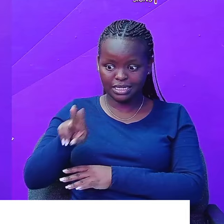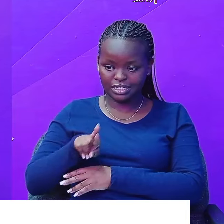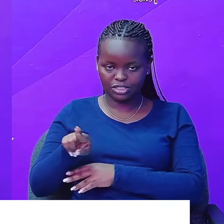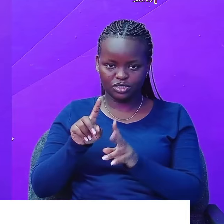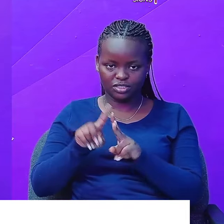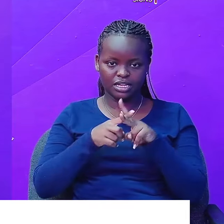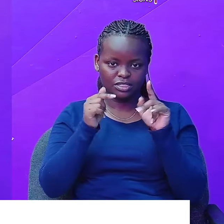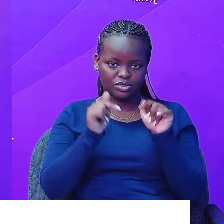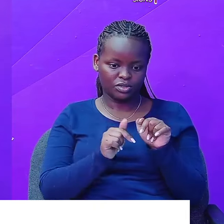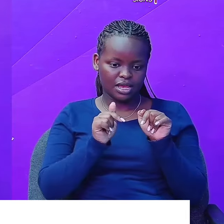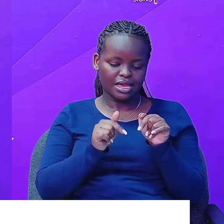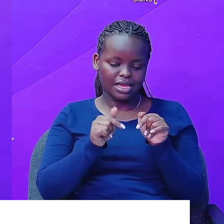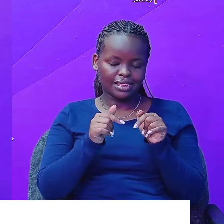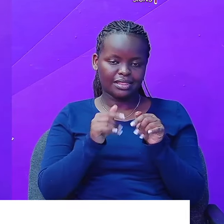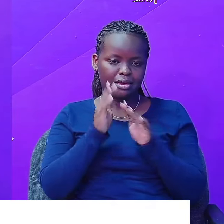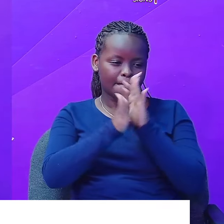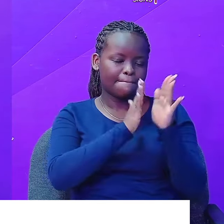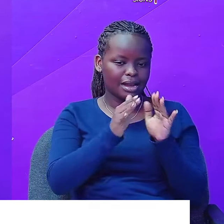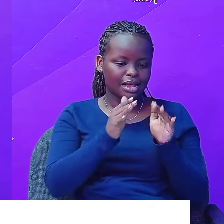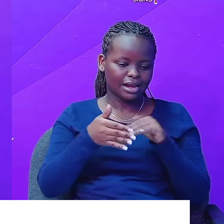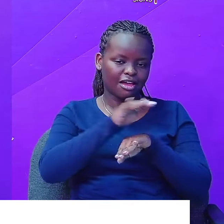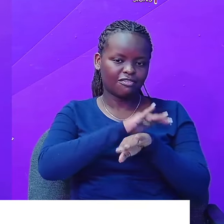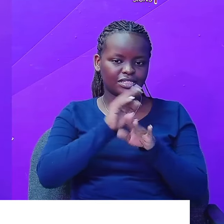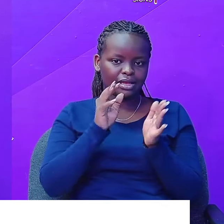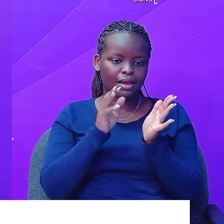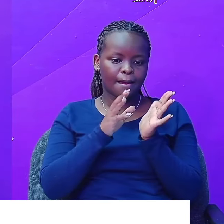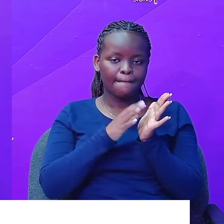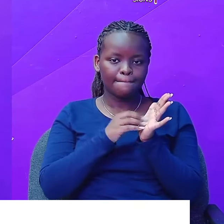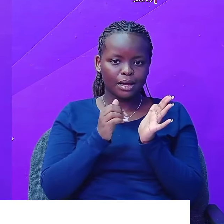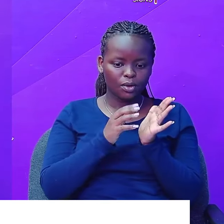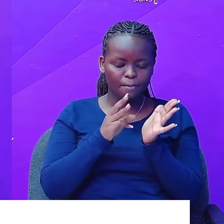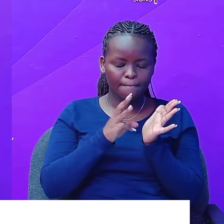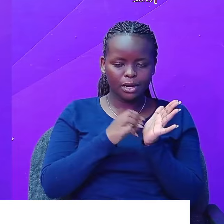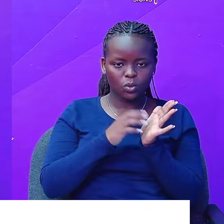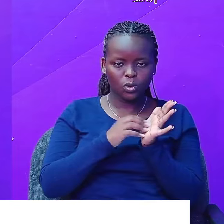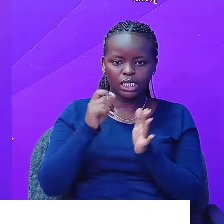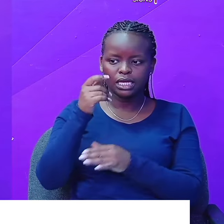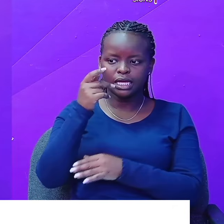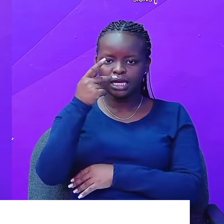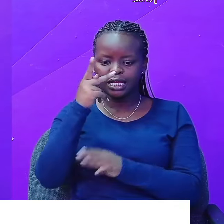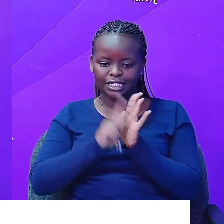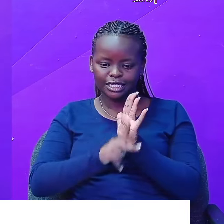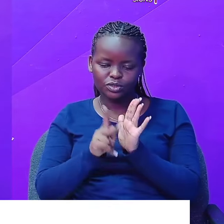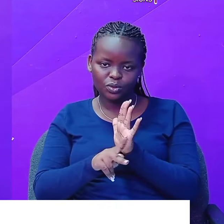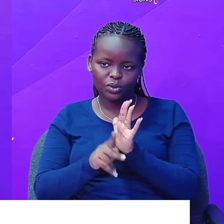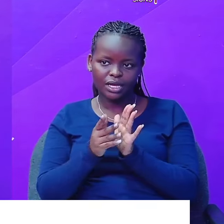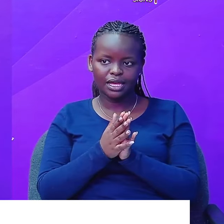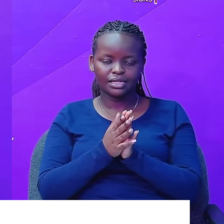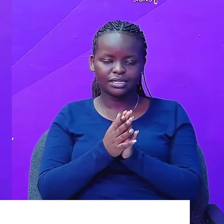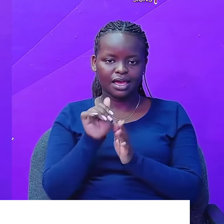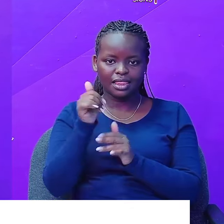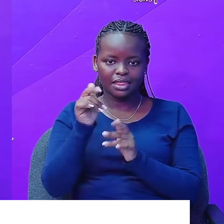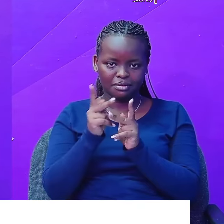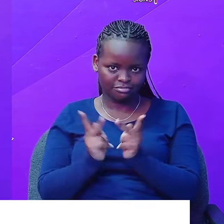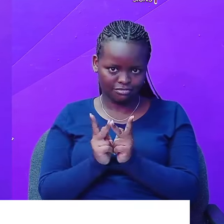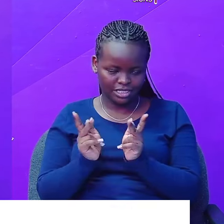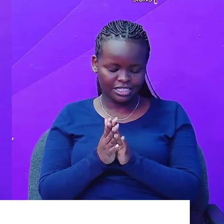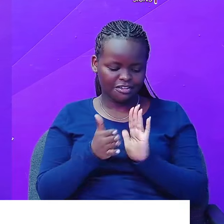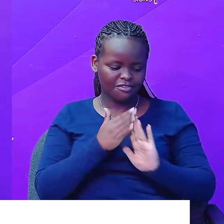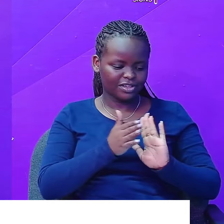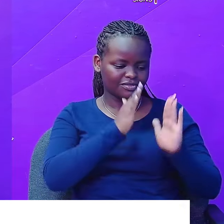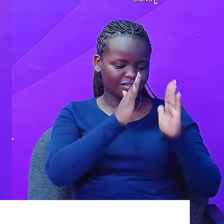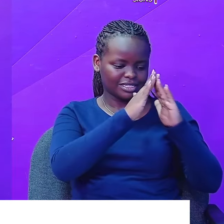extensive itinerary covers Makueni, Kitui, and Machakos counties, focusing on fast-tracking infrastructure,